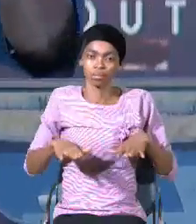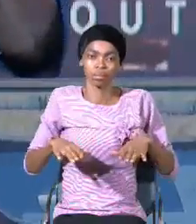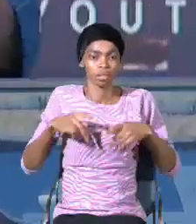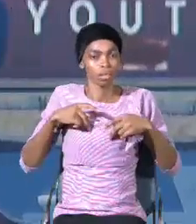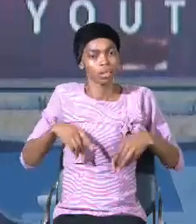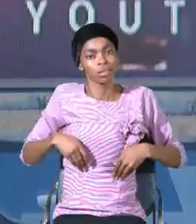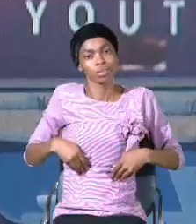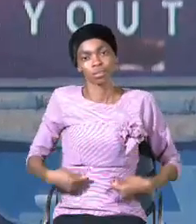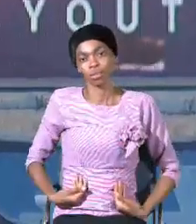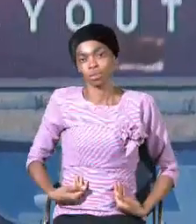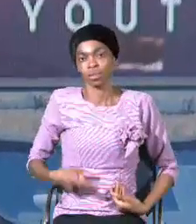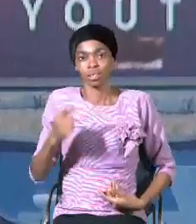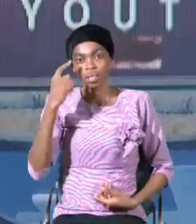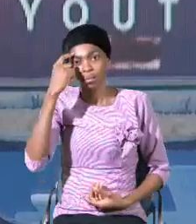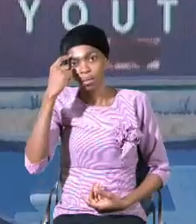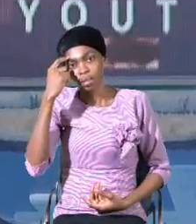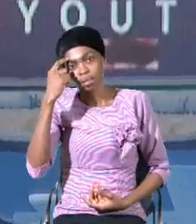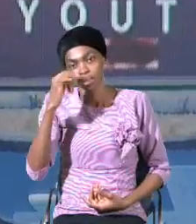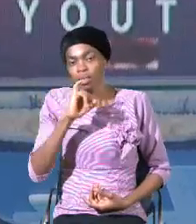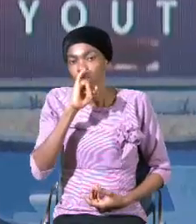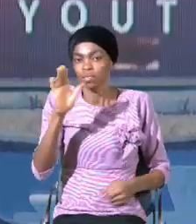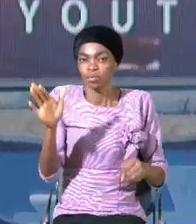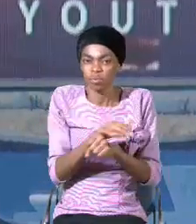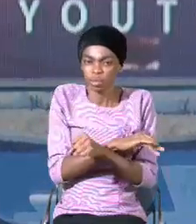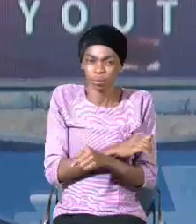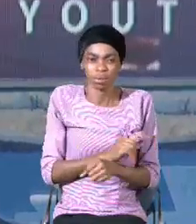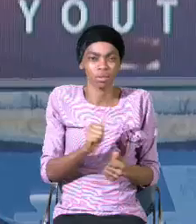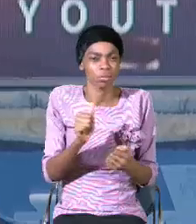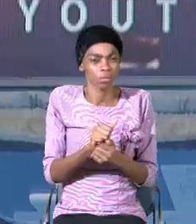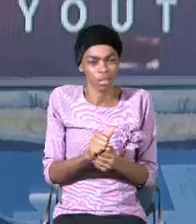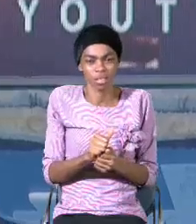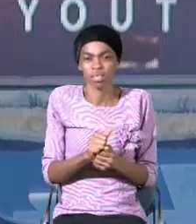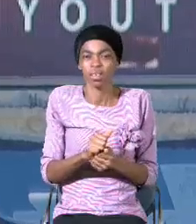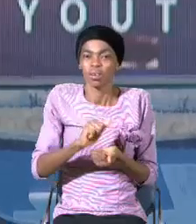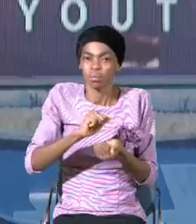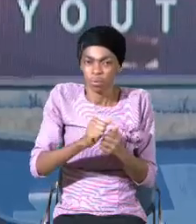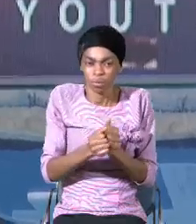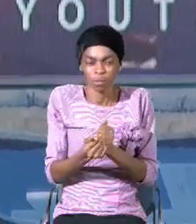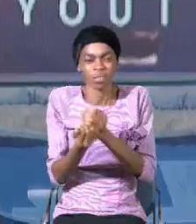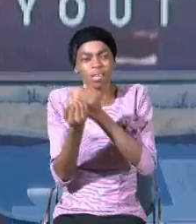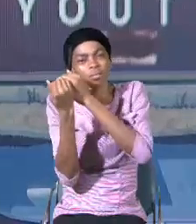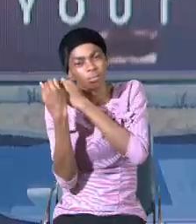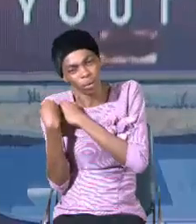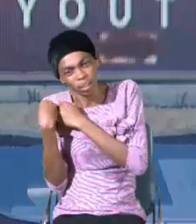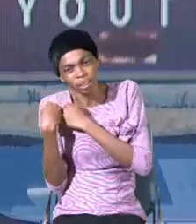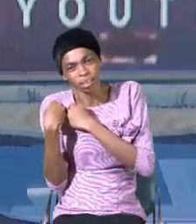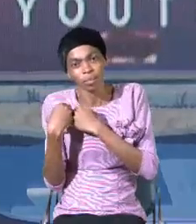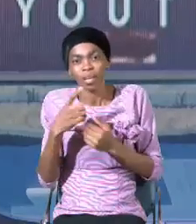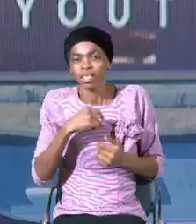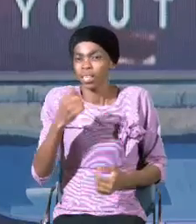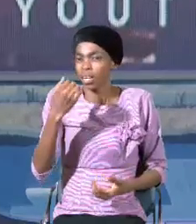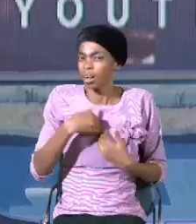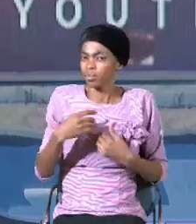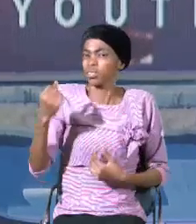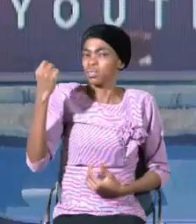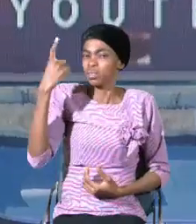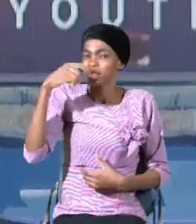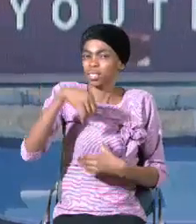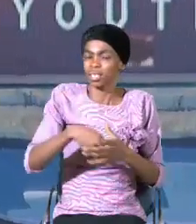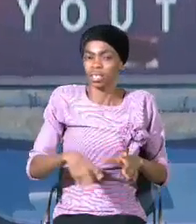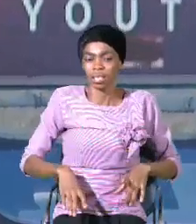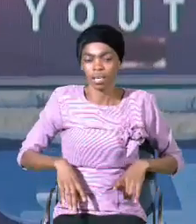mind is totally overwhelmed, and they have this understanding in life. Yes, I hear